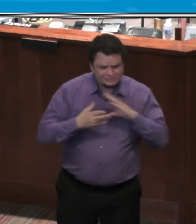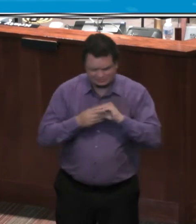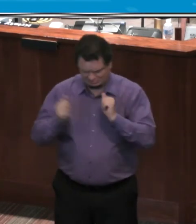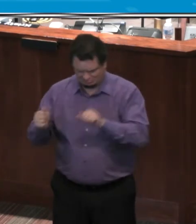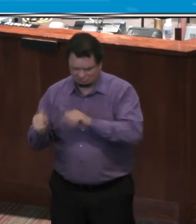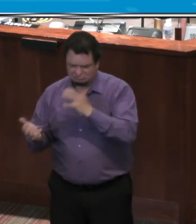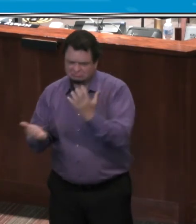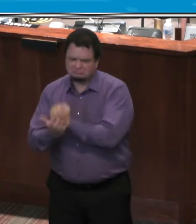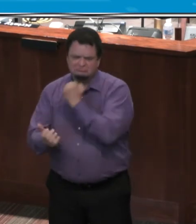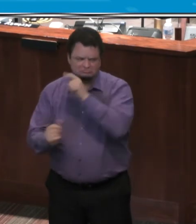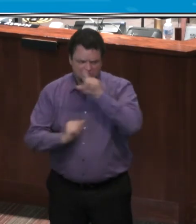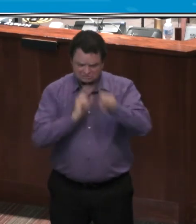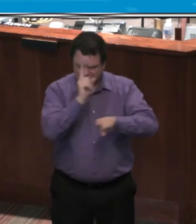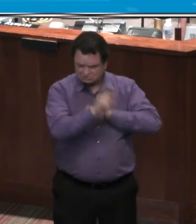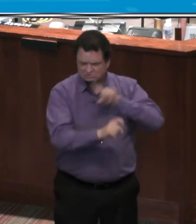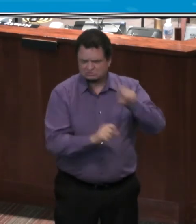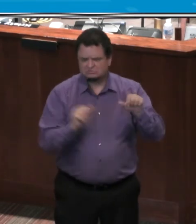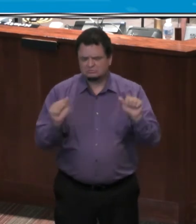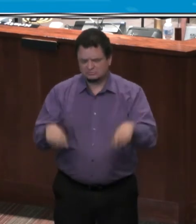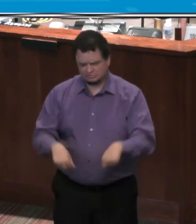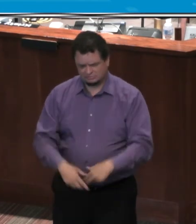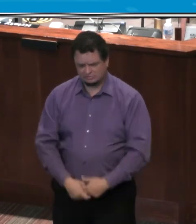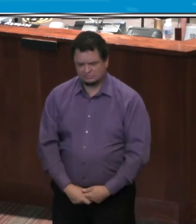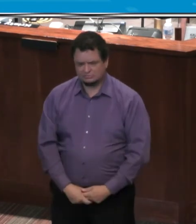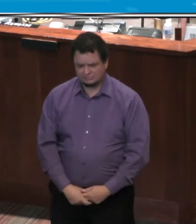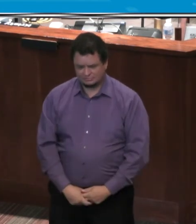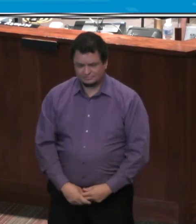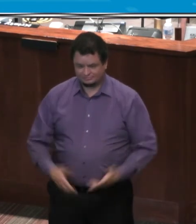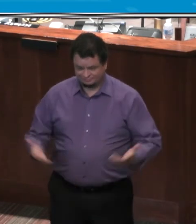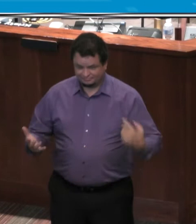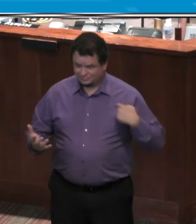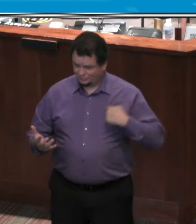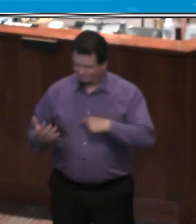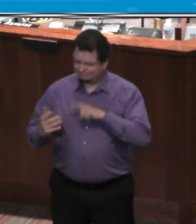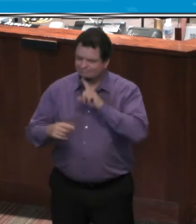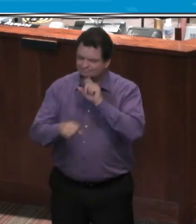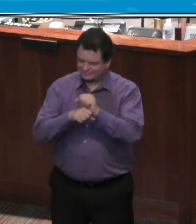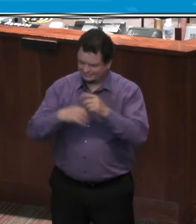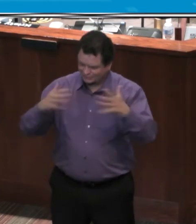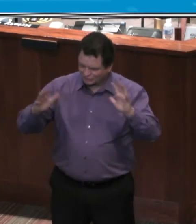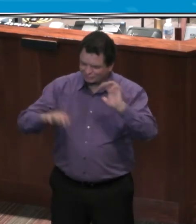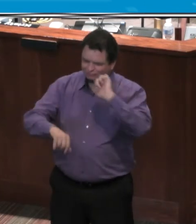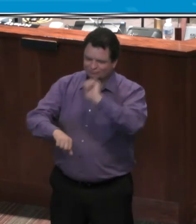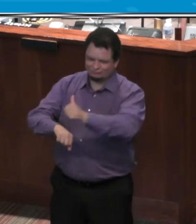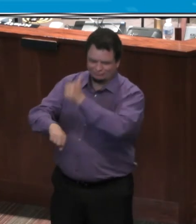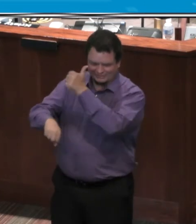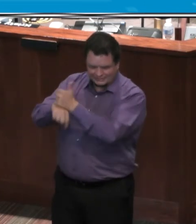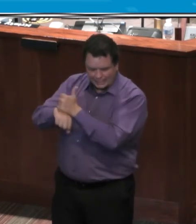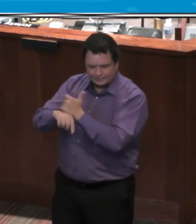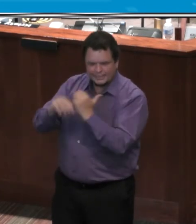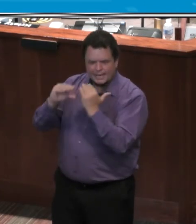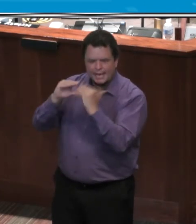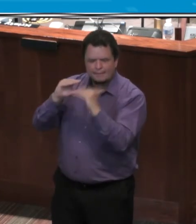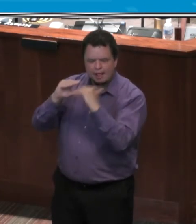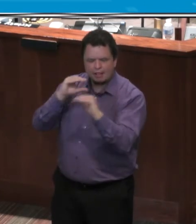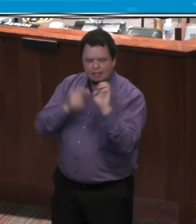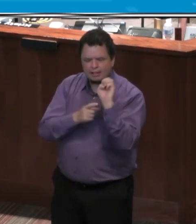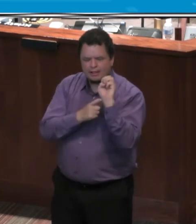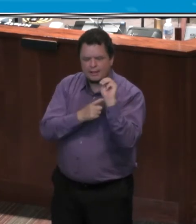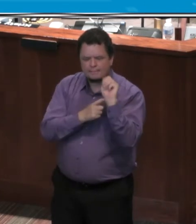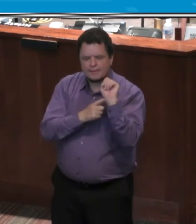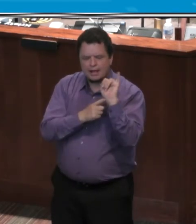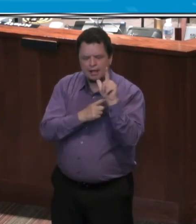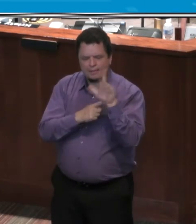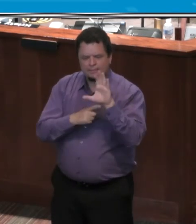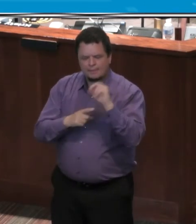schools, not only the K through 12, but for higher ed, to be able to email a generalized mailbox, and then that